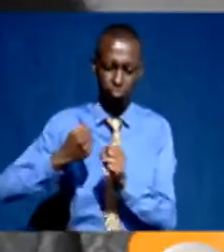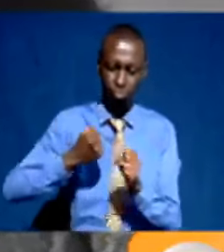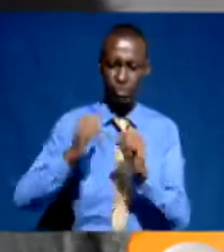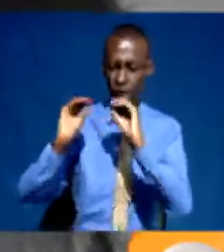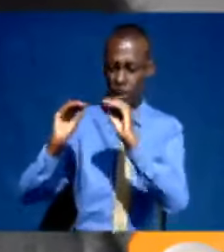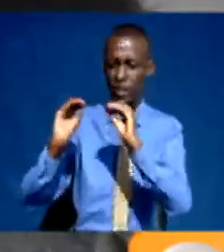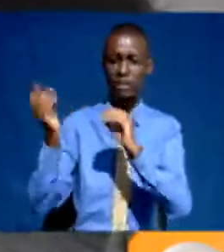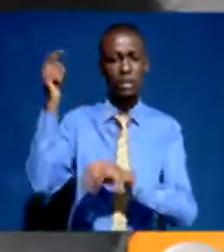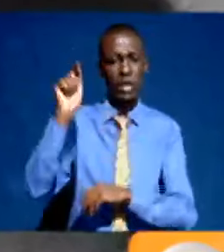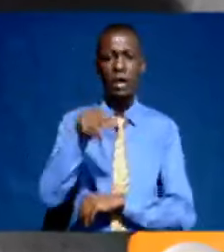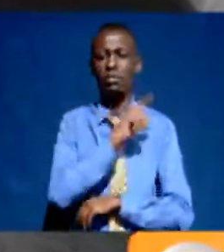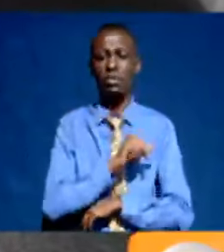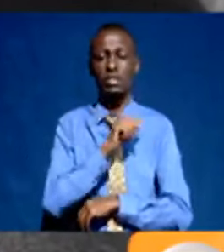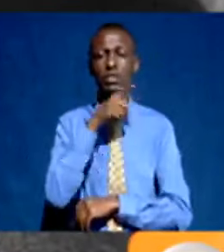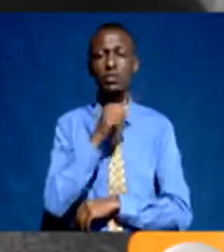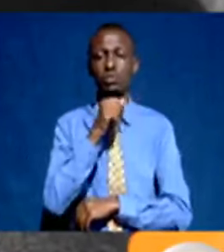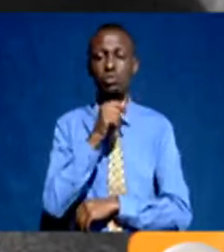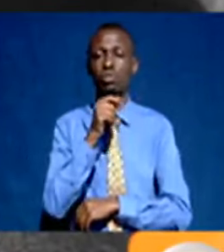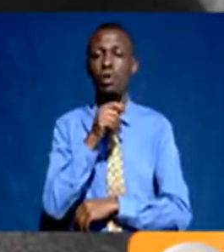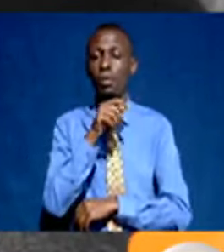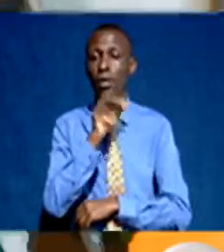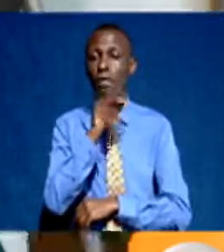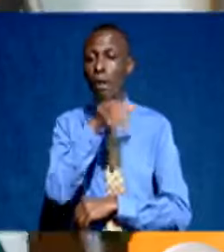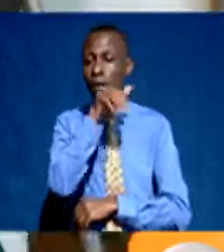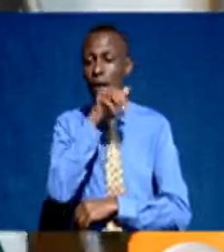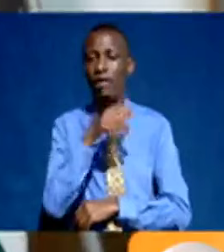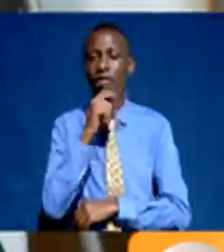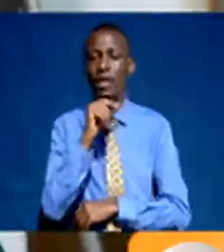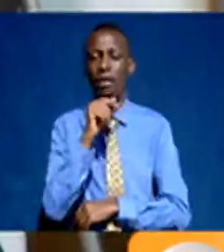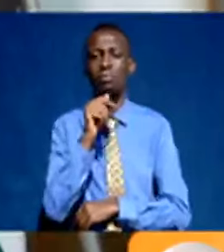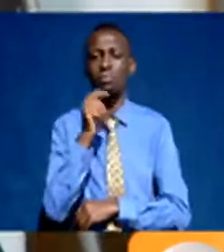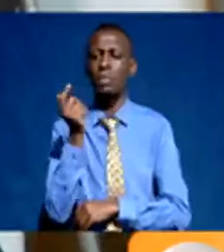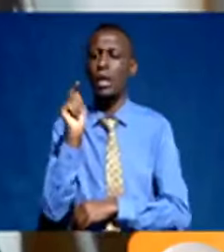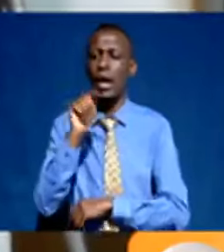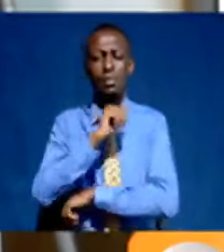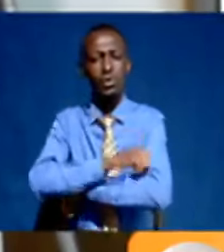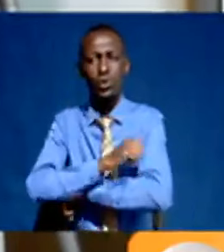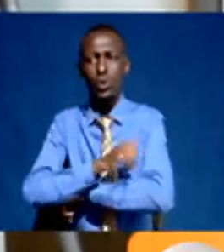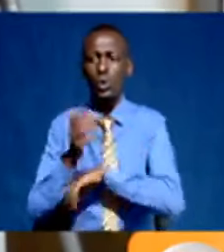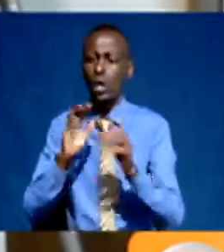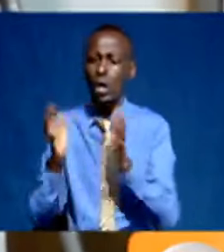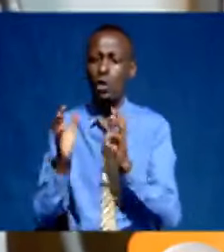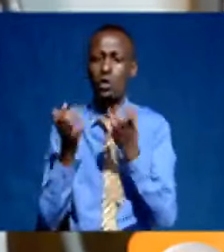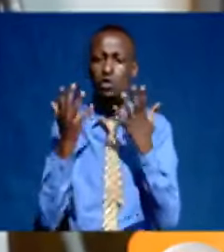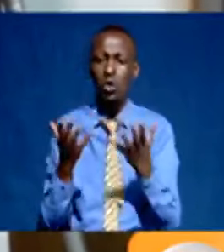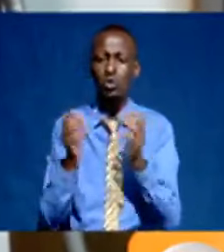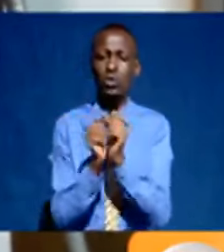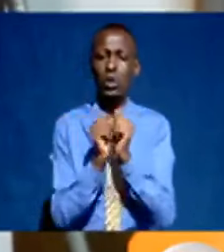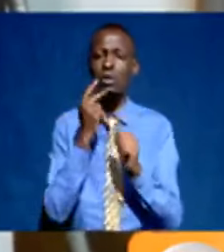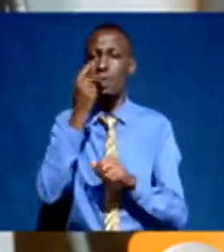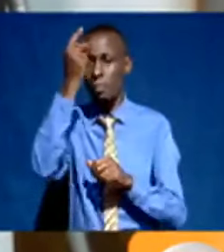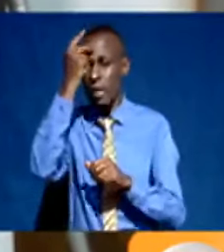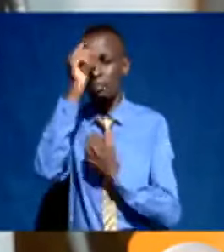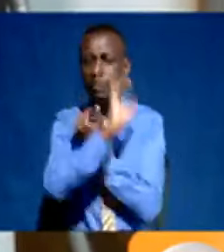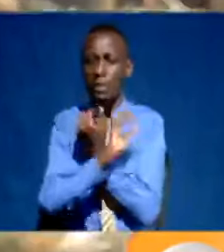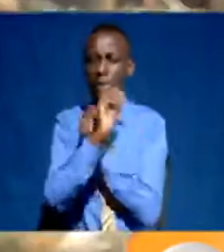school, telling us, me and your parents, we are engaged in trying to free this country from colonial rule. As kids,